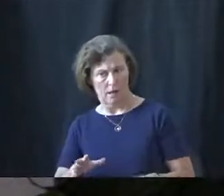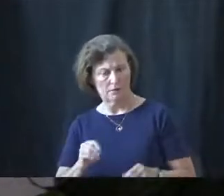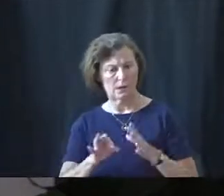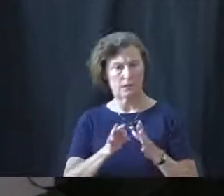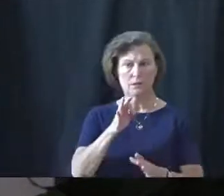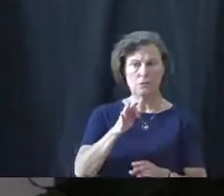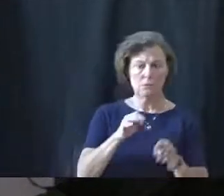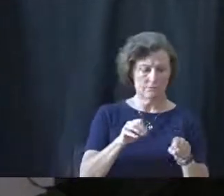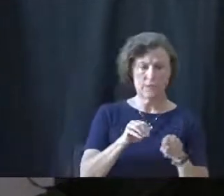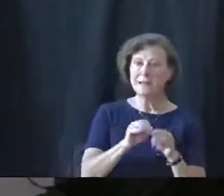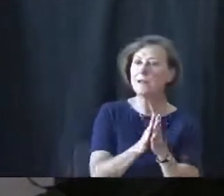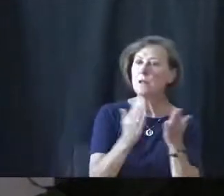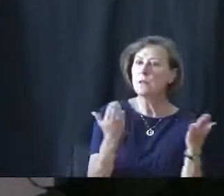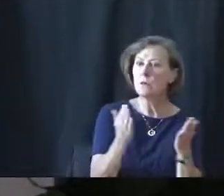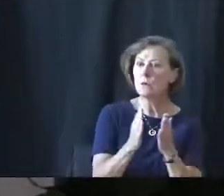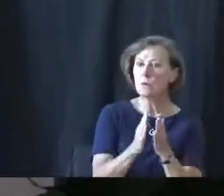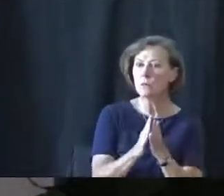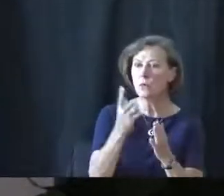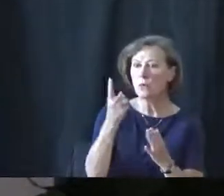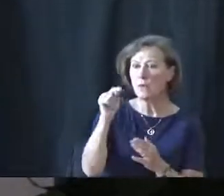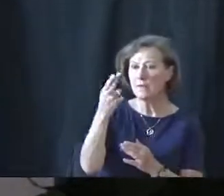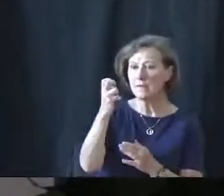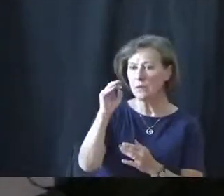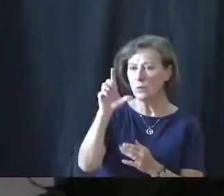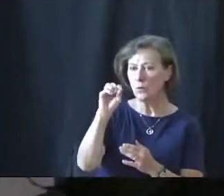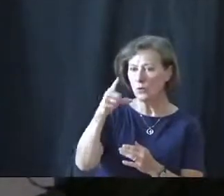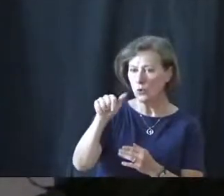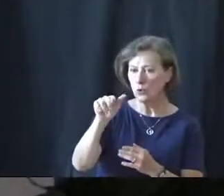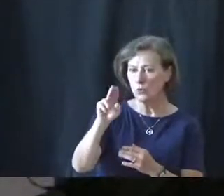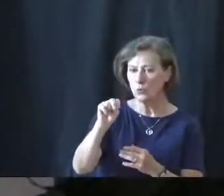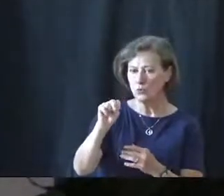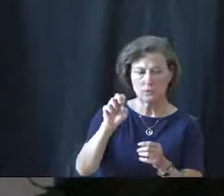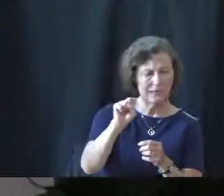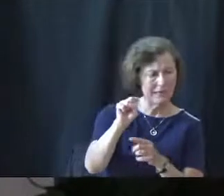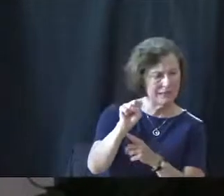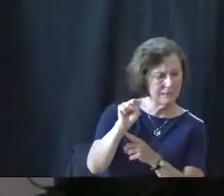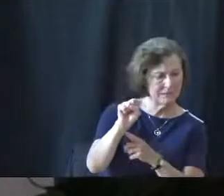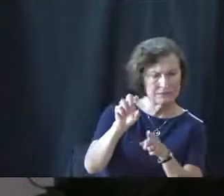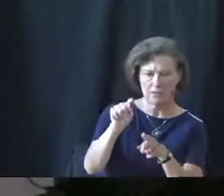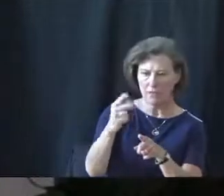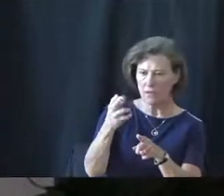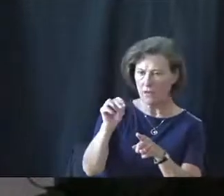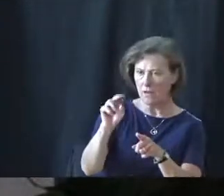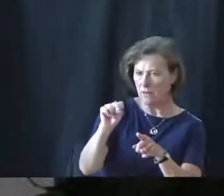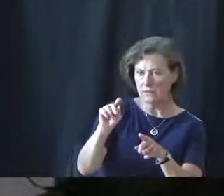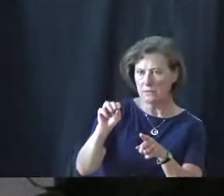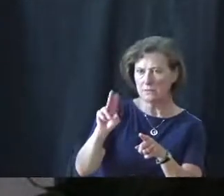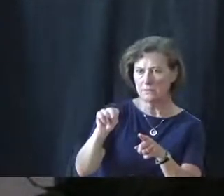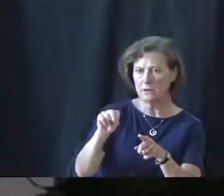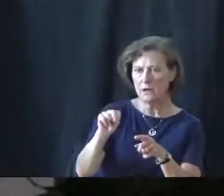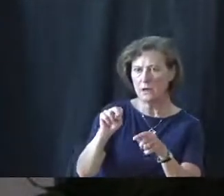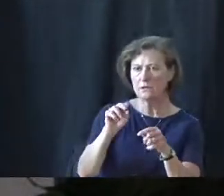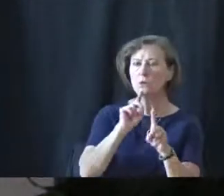In the book, pastoral theologian S. Bruce Vonham is quoted as defining grief